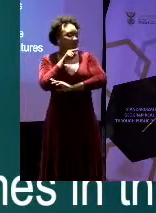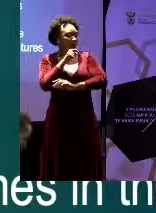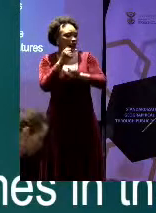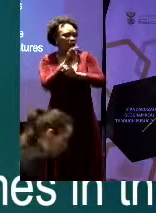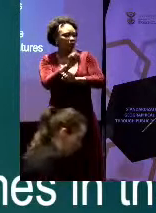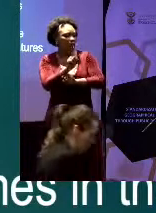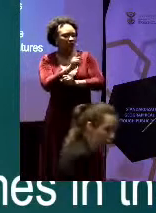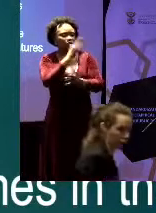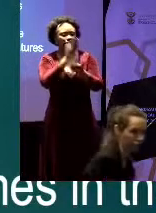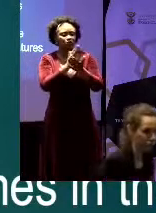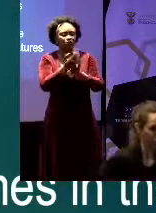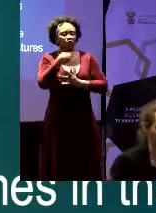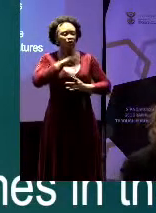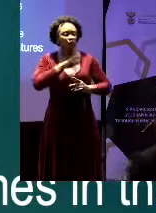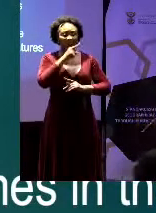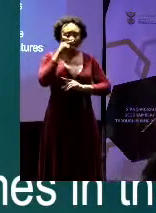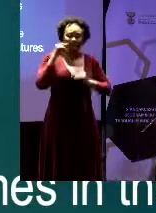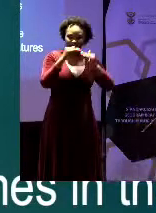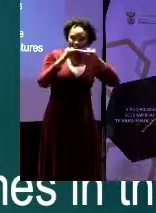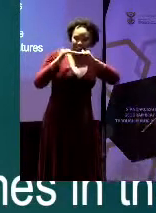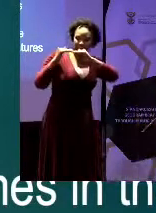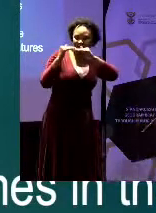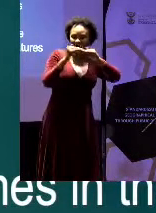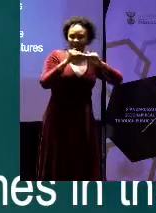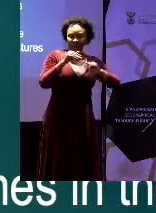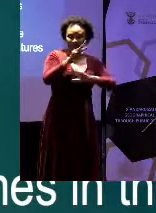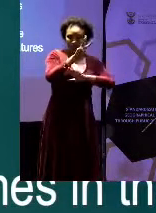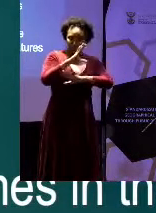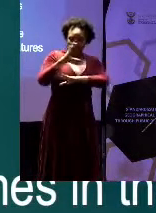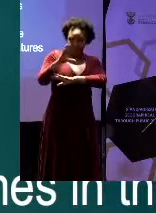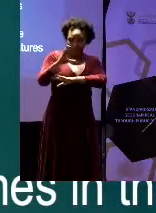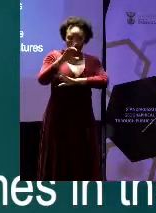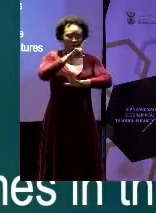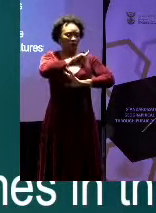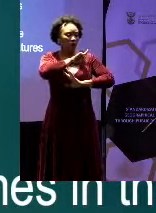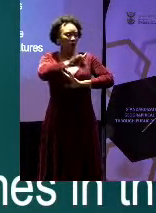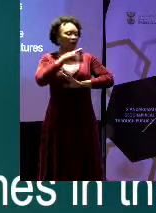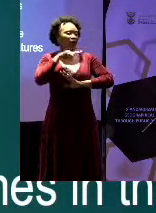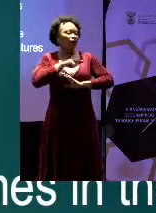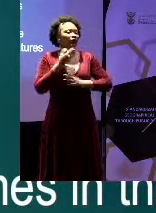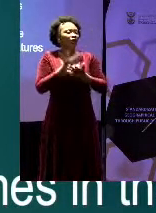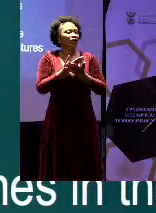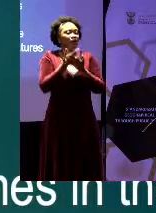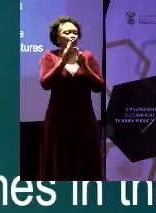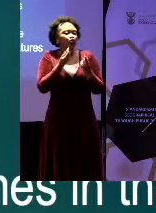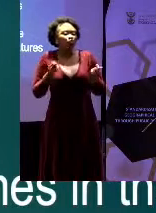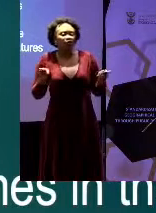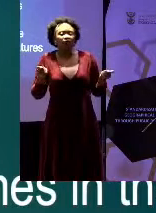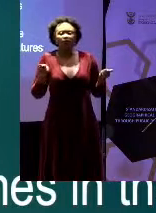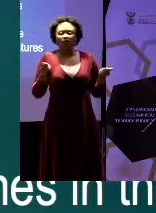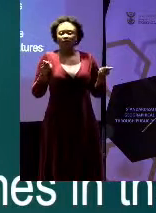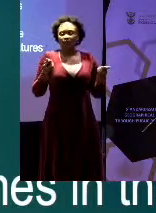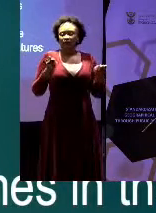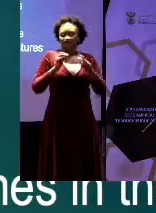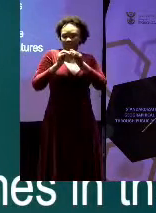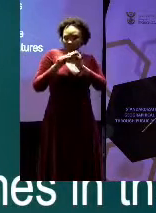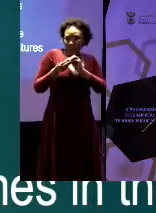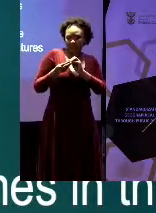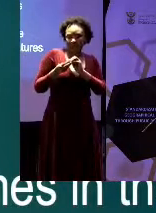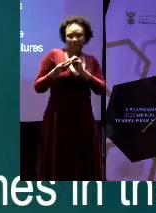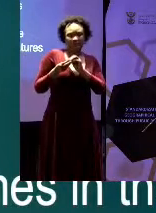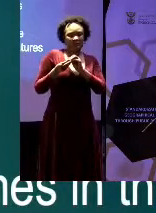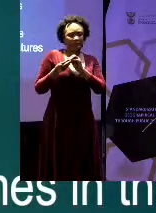standardize names in the Western Cape, in our province, in order to redress correct, and transform the